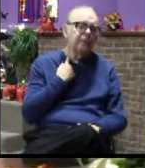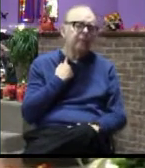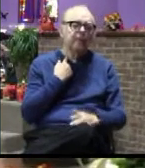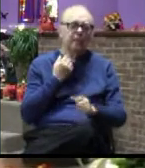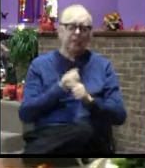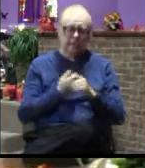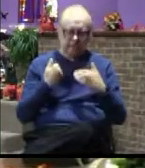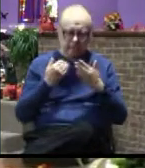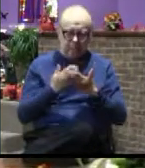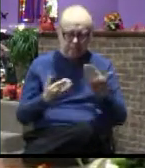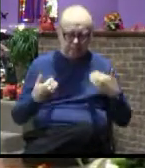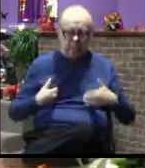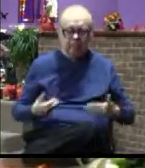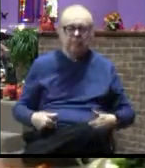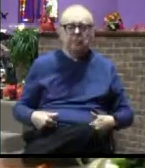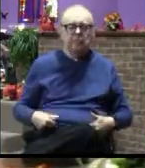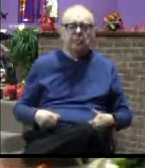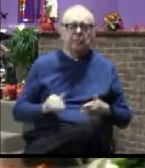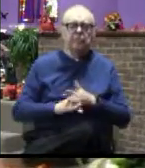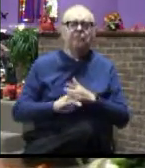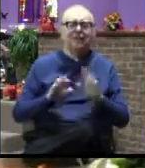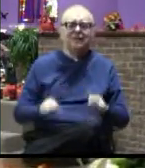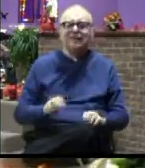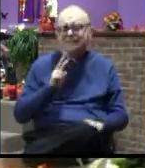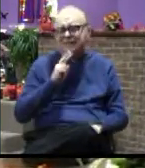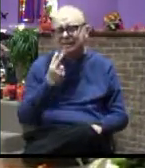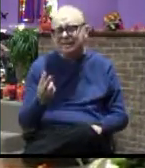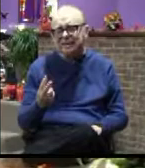And every part of his body that was exposed.